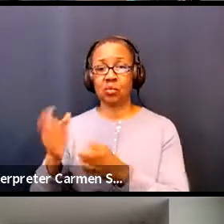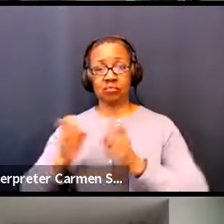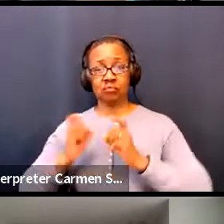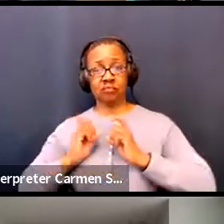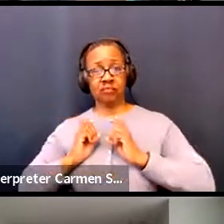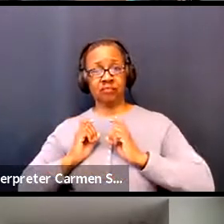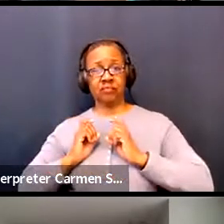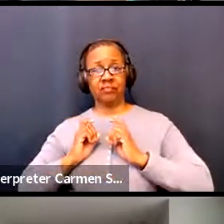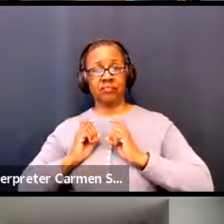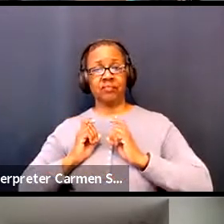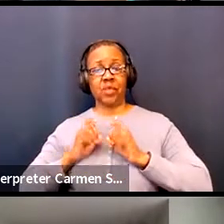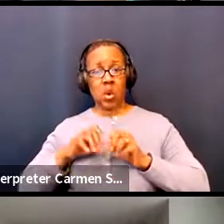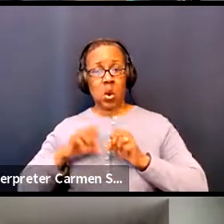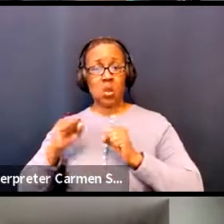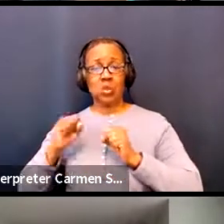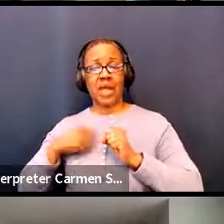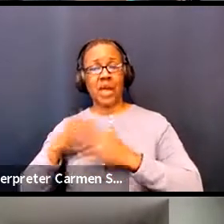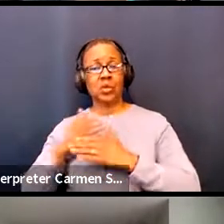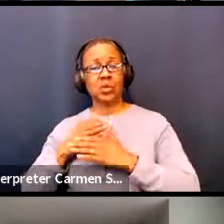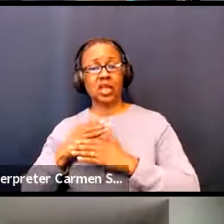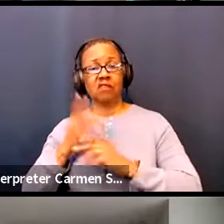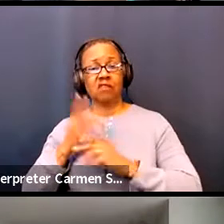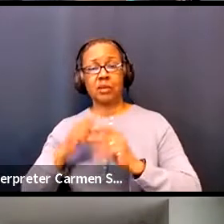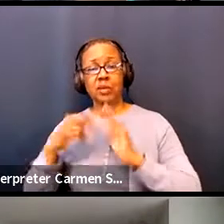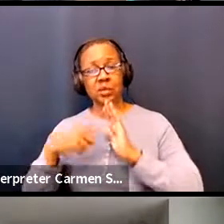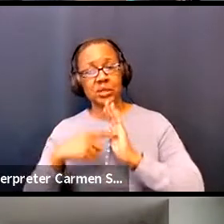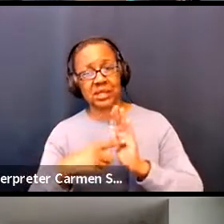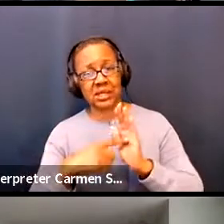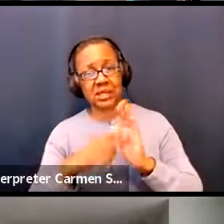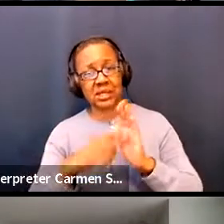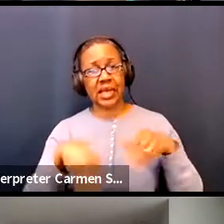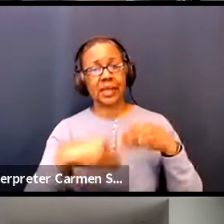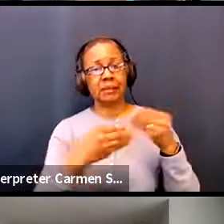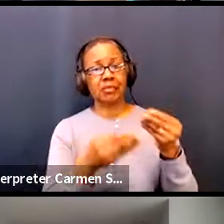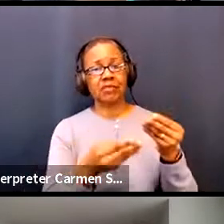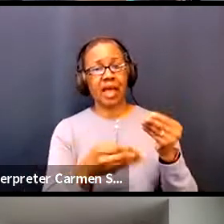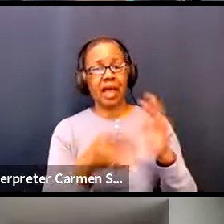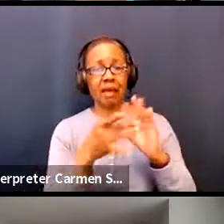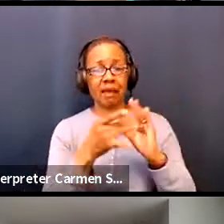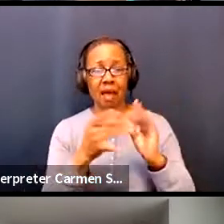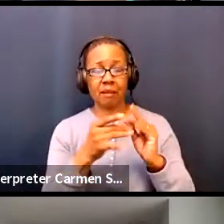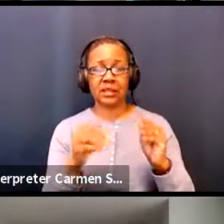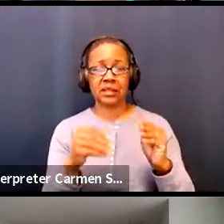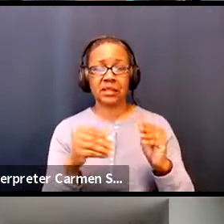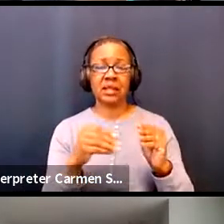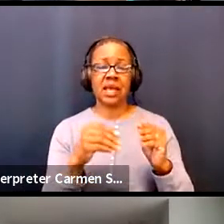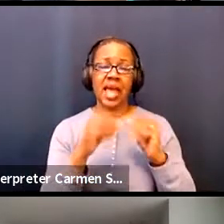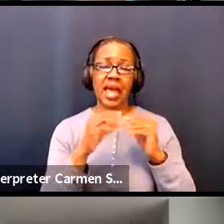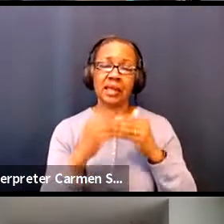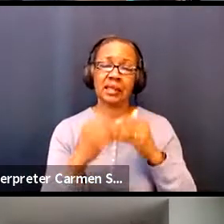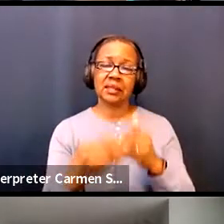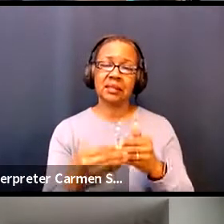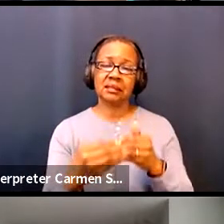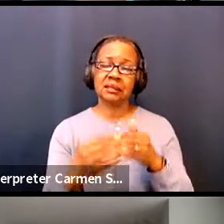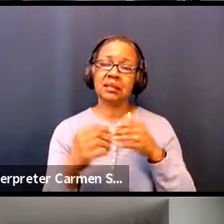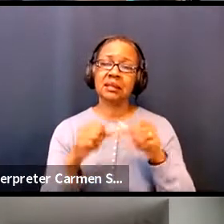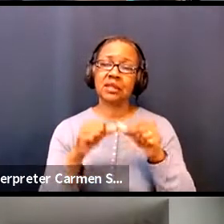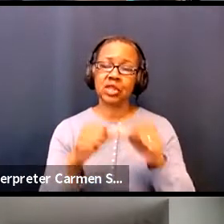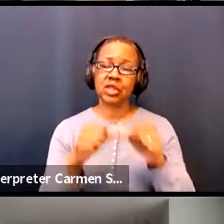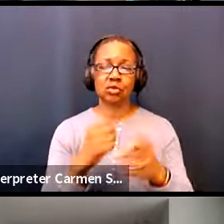that, I can share that with folks for commentary and discussion as just sort of an understanding of how